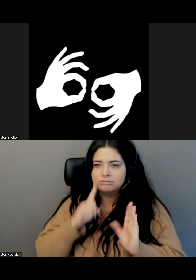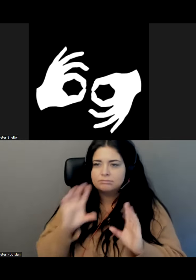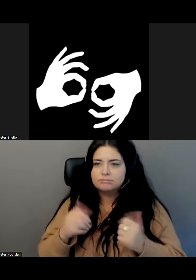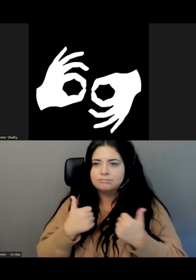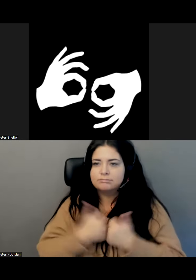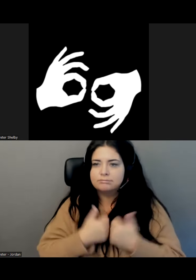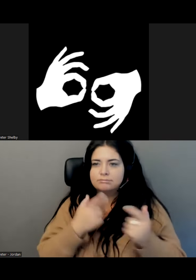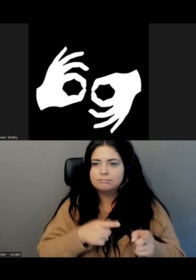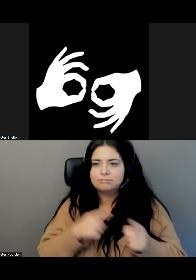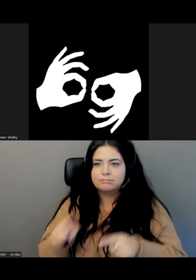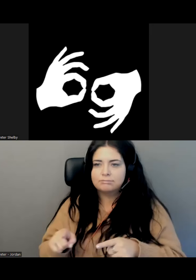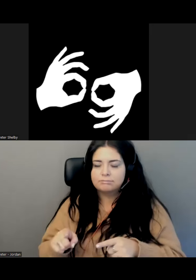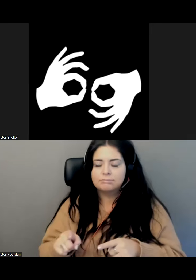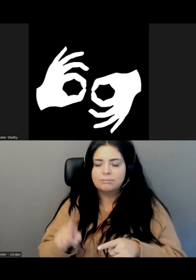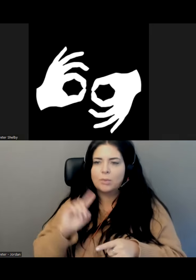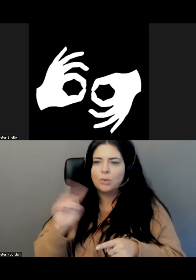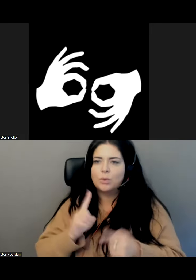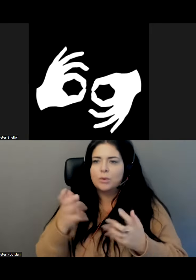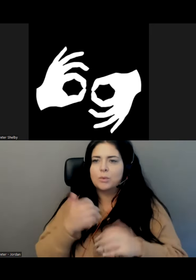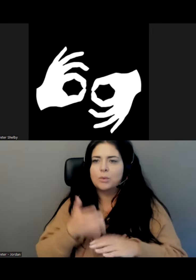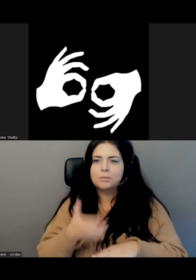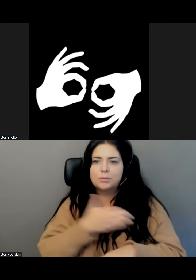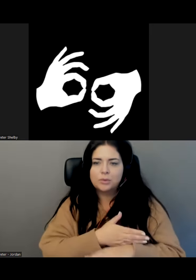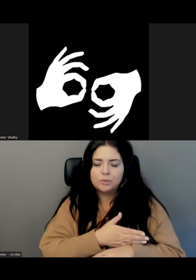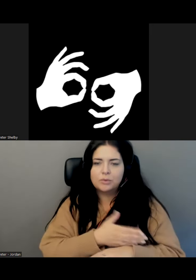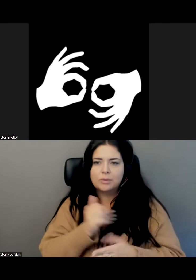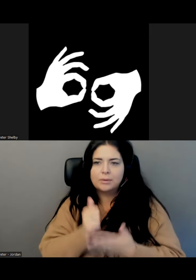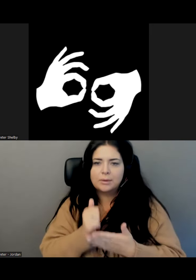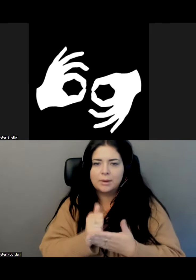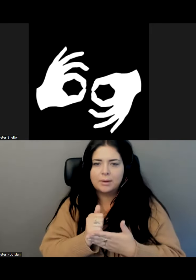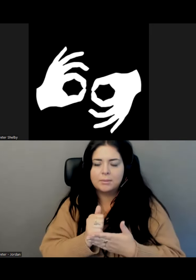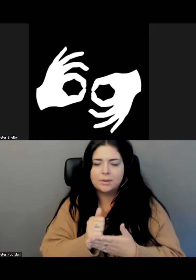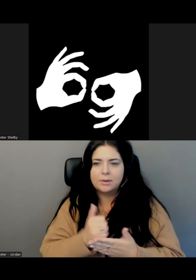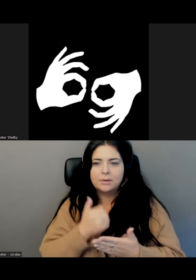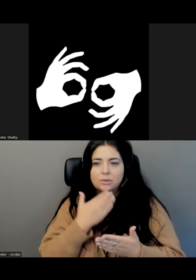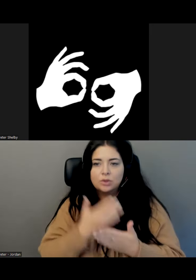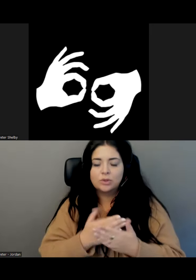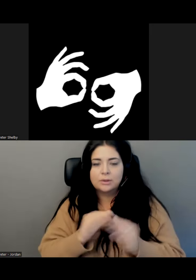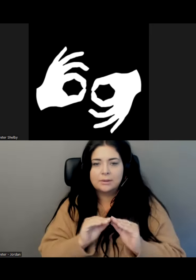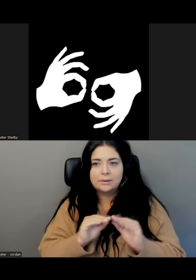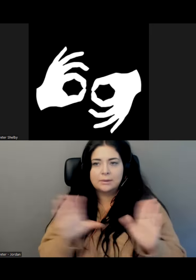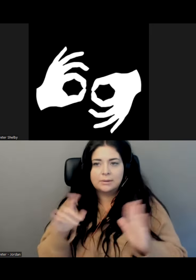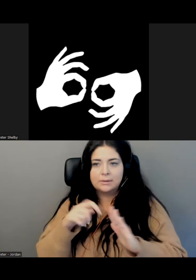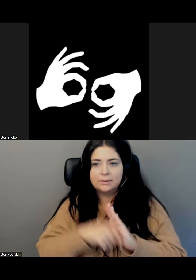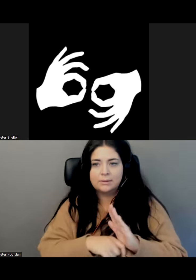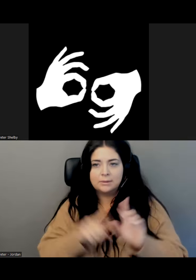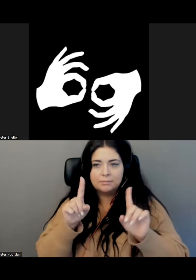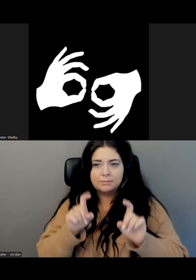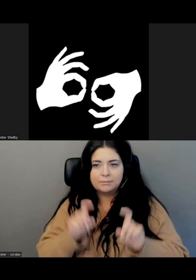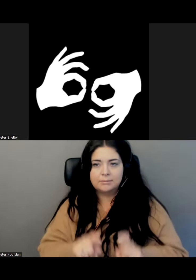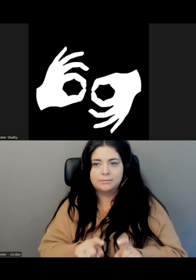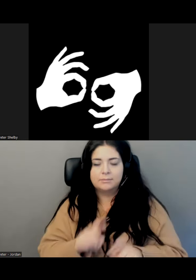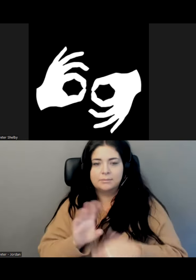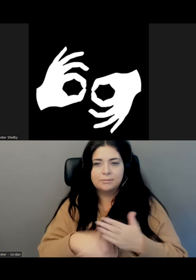where you would like to see improvement, and a very thorough test of all the parts of the ear that we